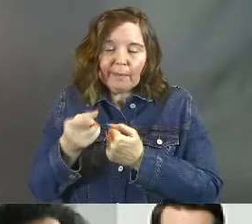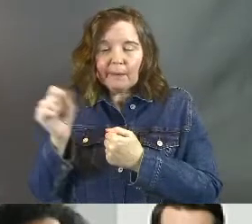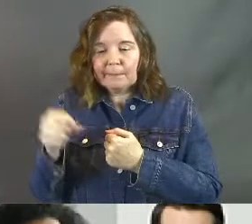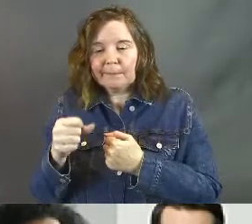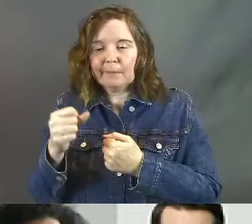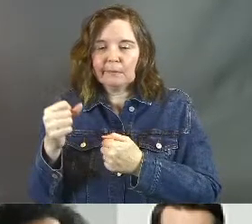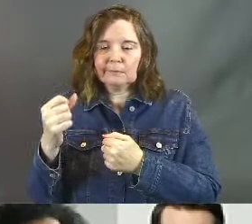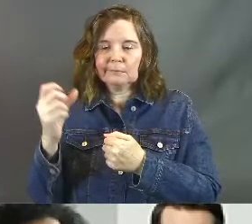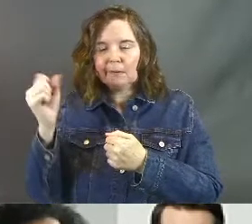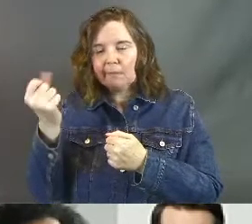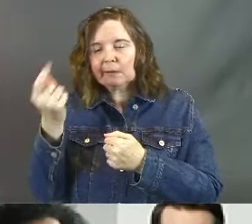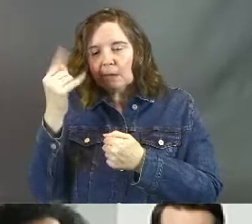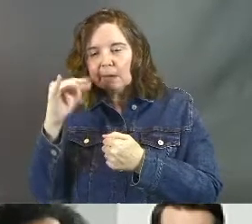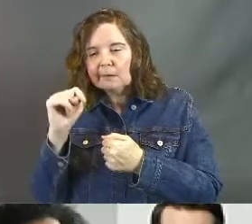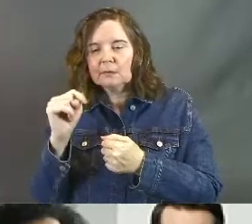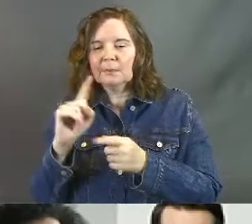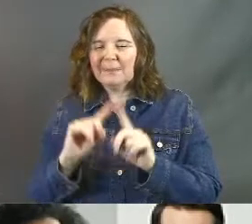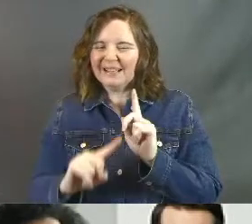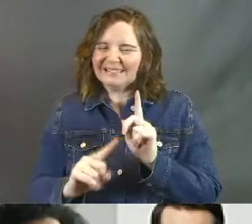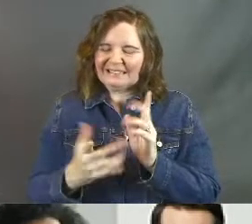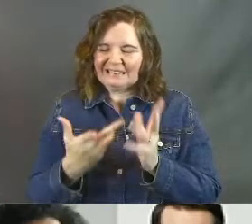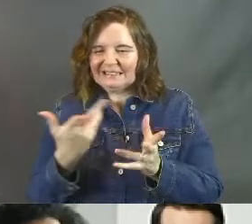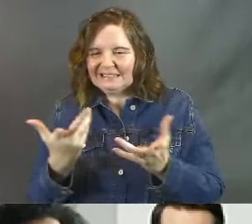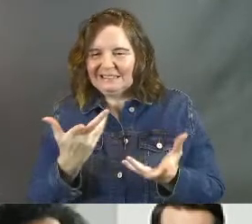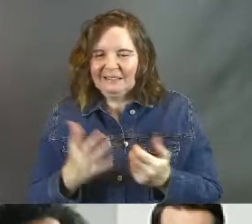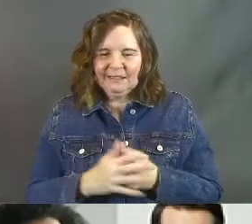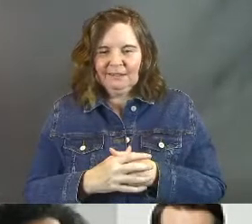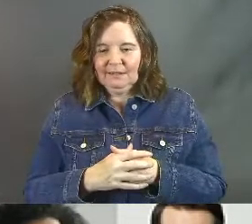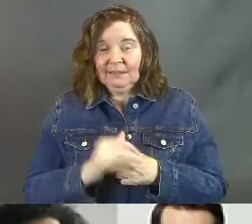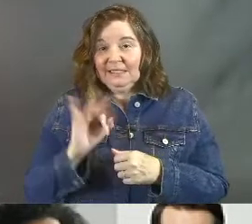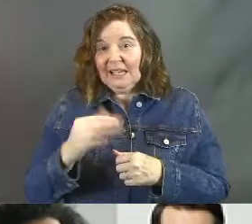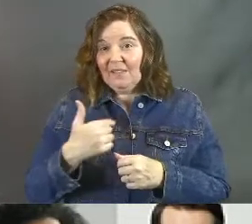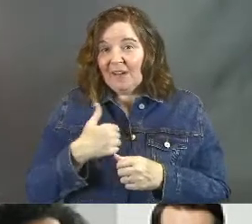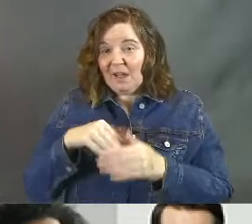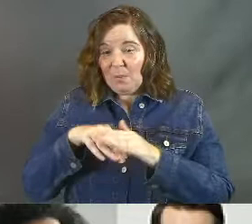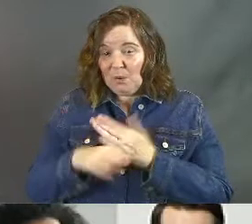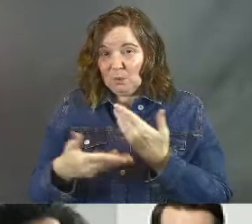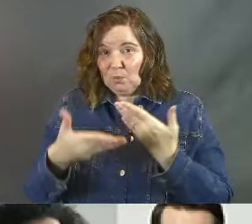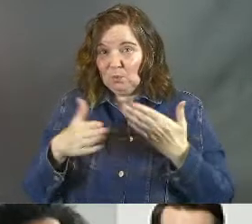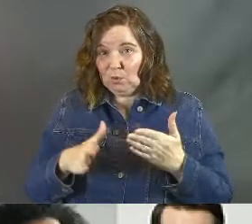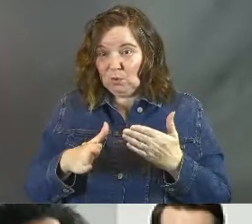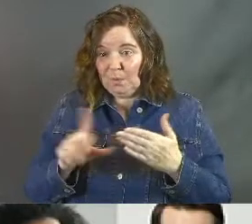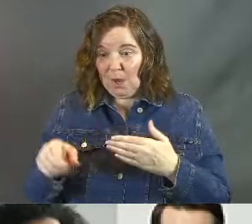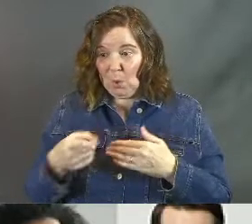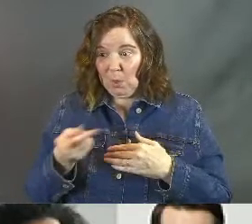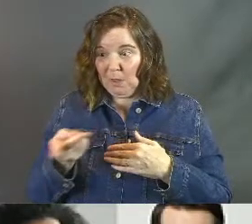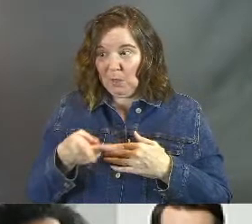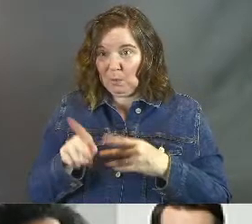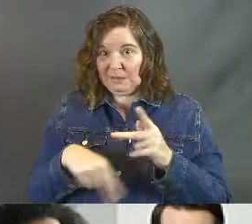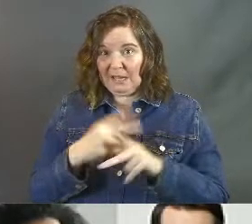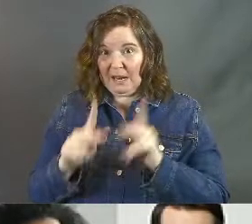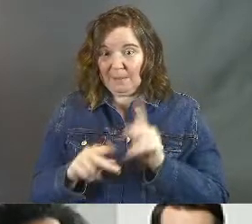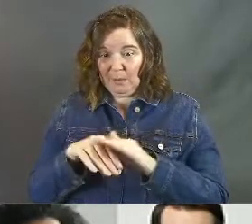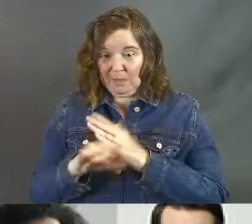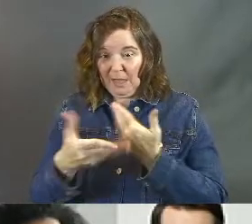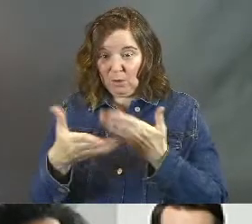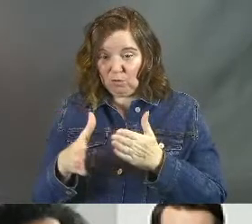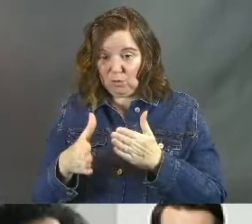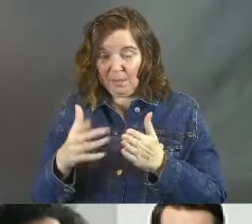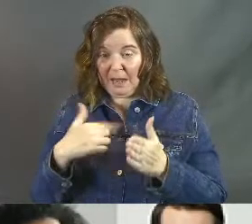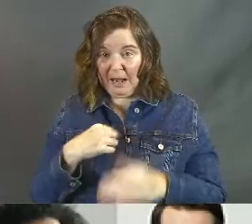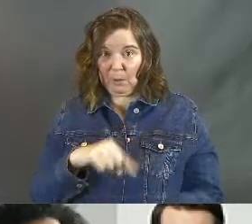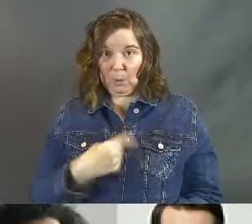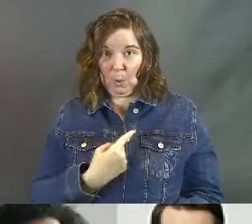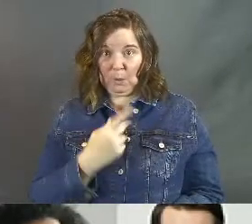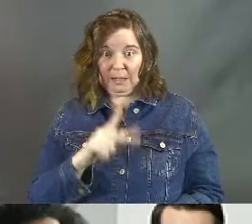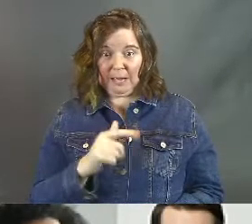and philosophically I get it and all this, but if I walked into a room and only those kinds of people were in that room and I was